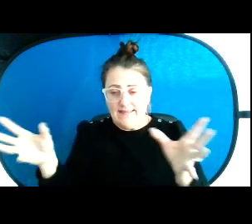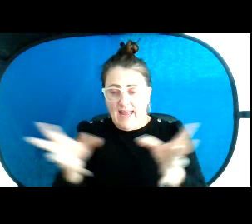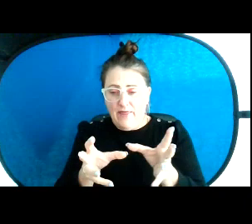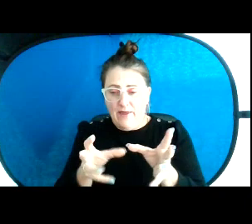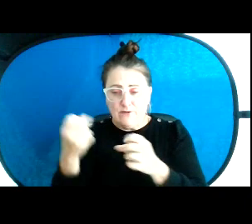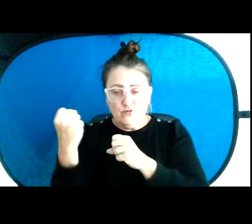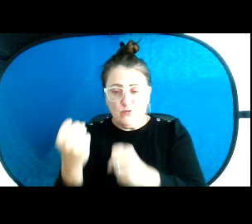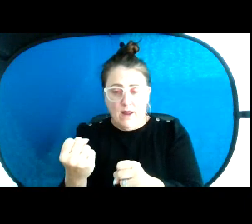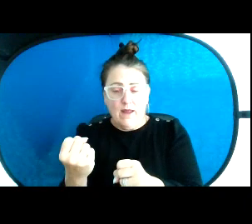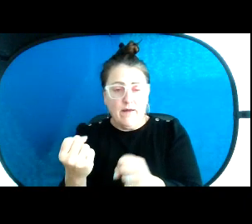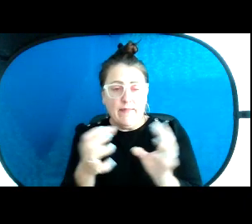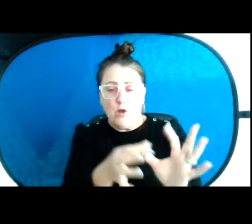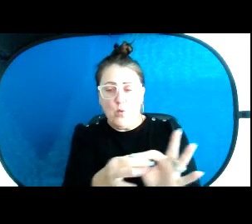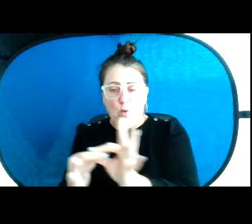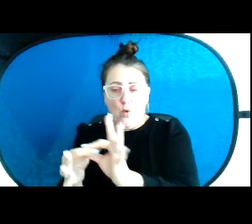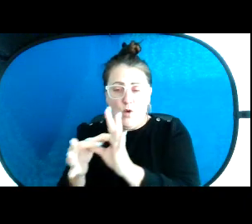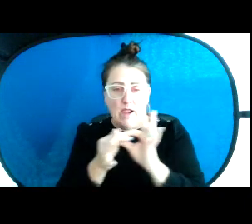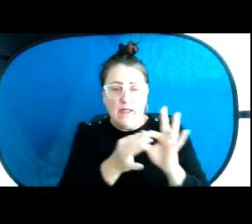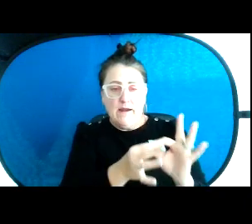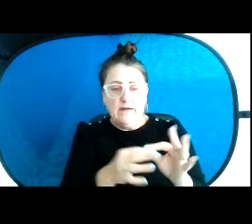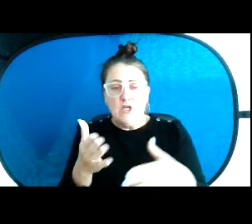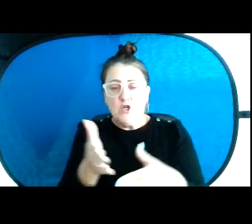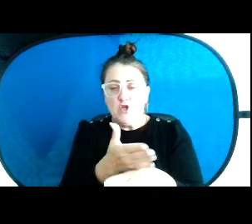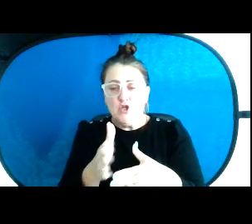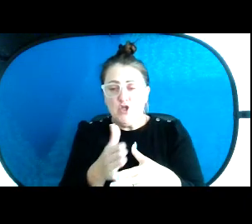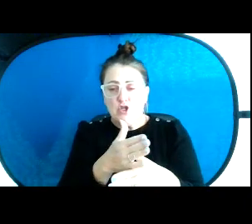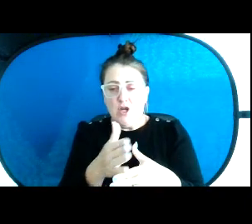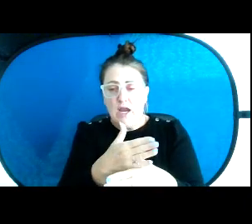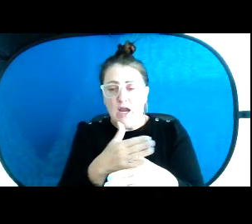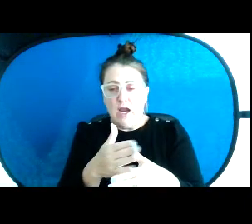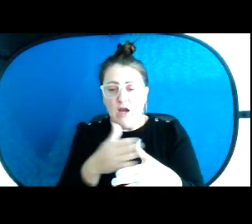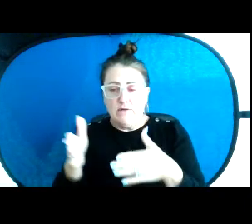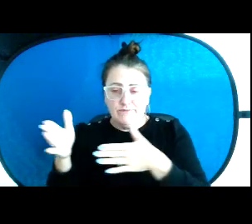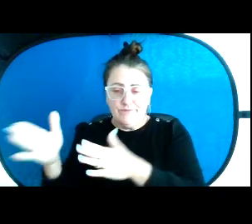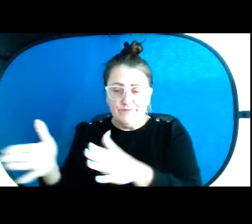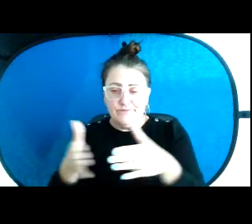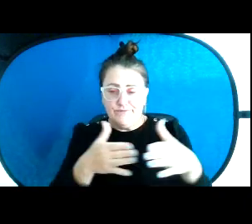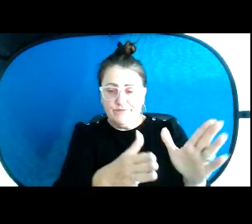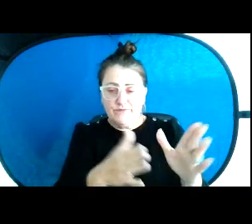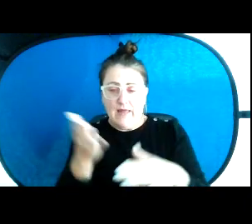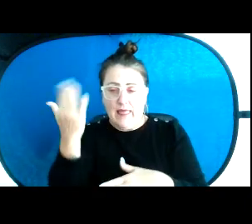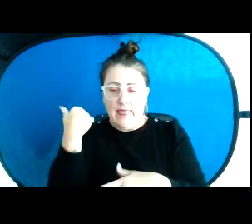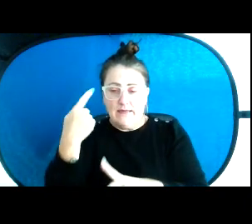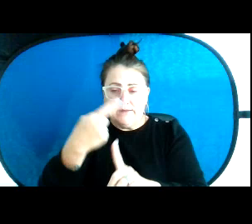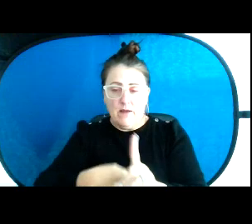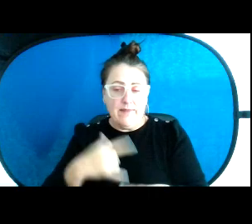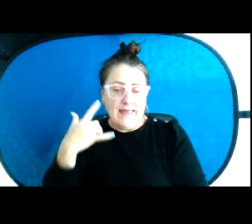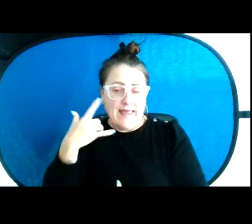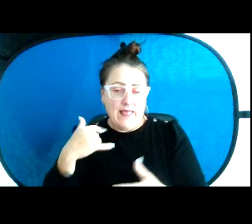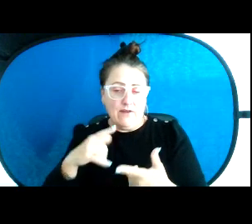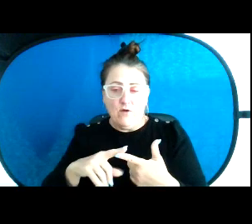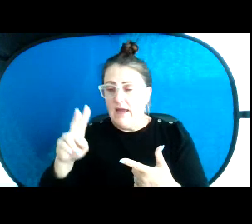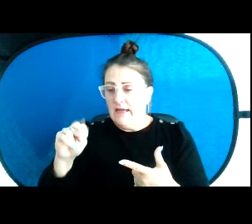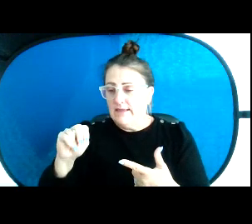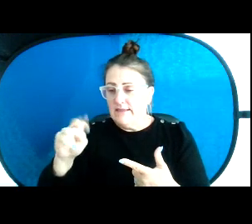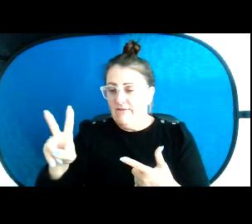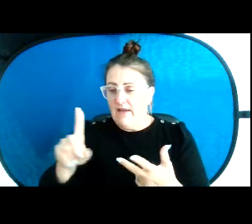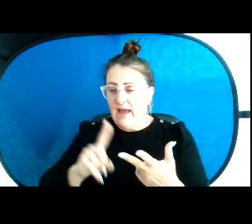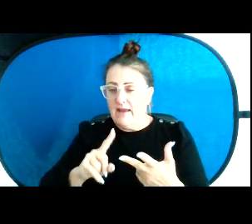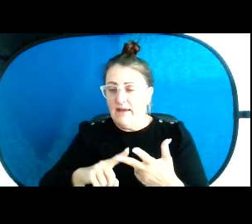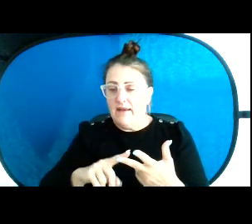emergency coordination across shared transportation corridors. Last month, representatives from California, Nevada, Arizona,